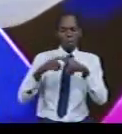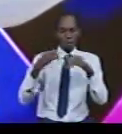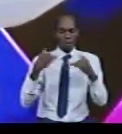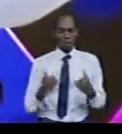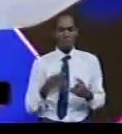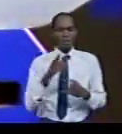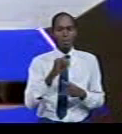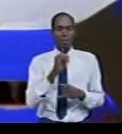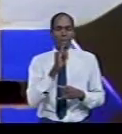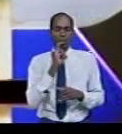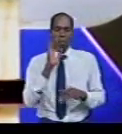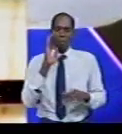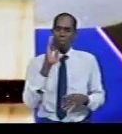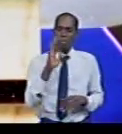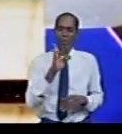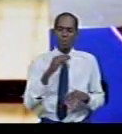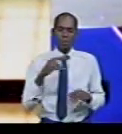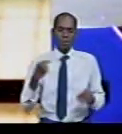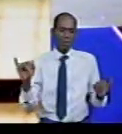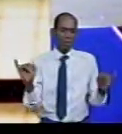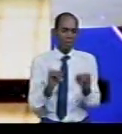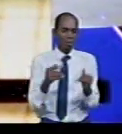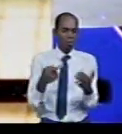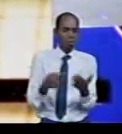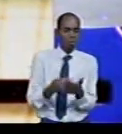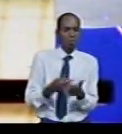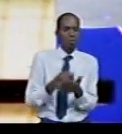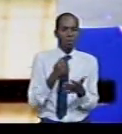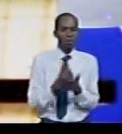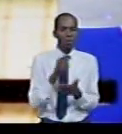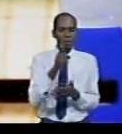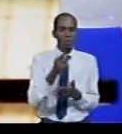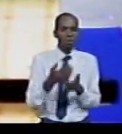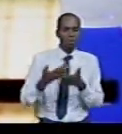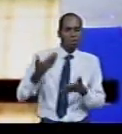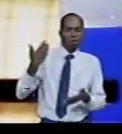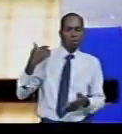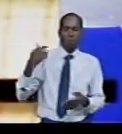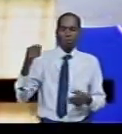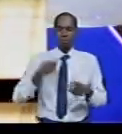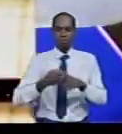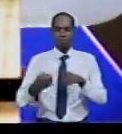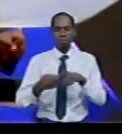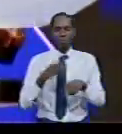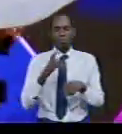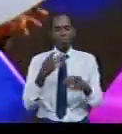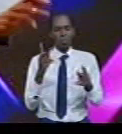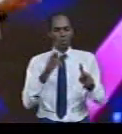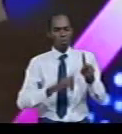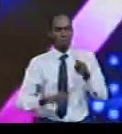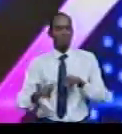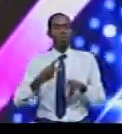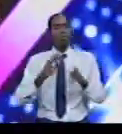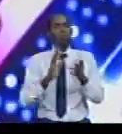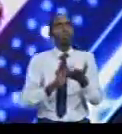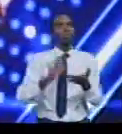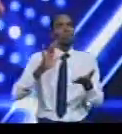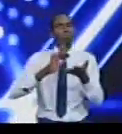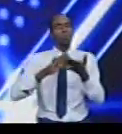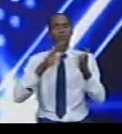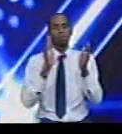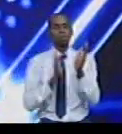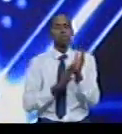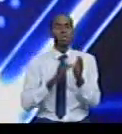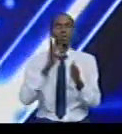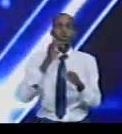gospel that he persecuted before, and they glorified God in me. His life was lived